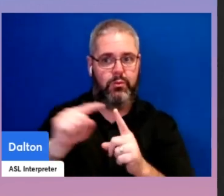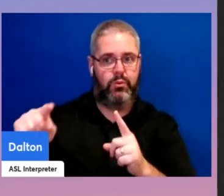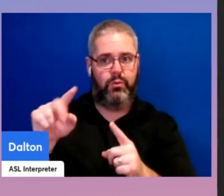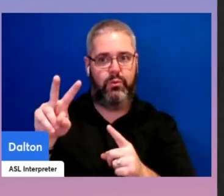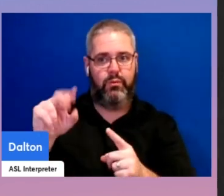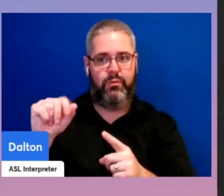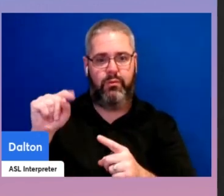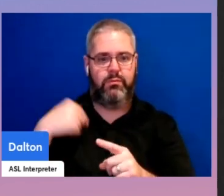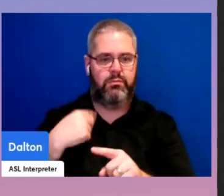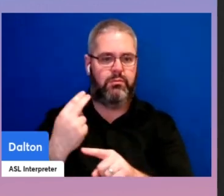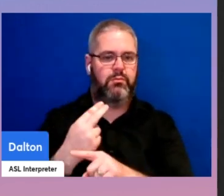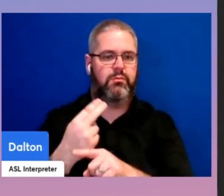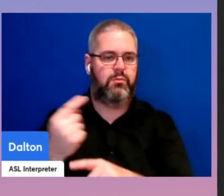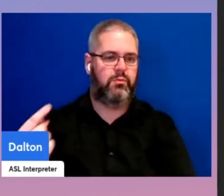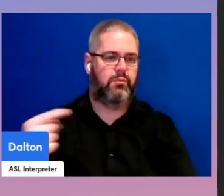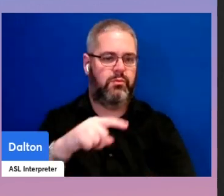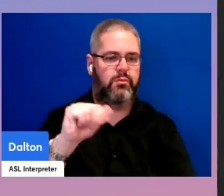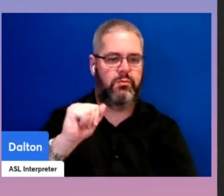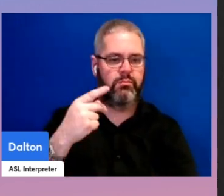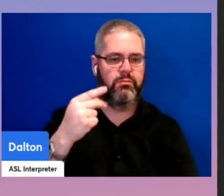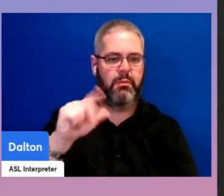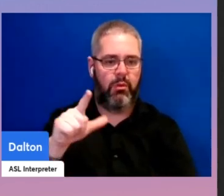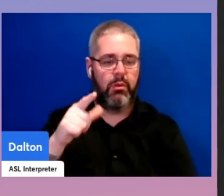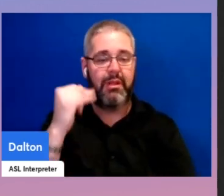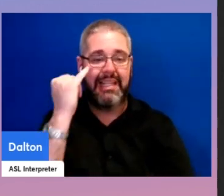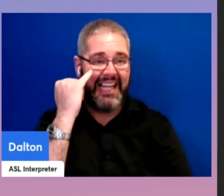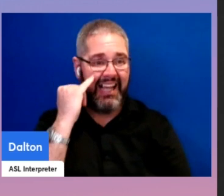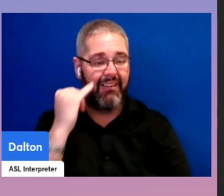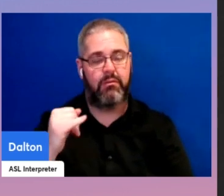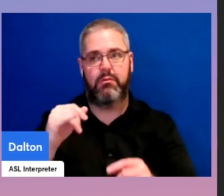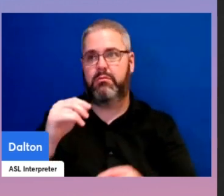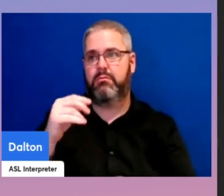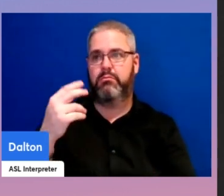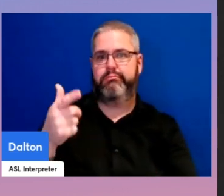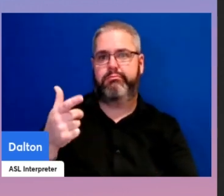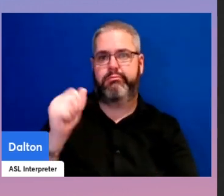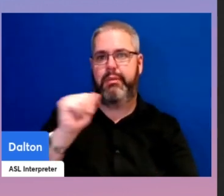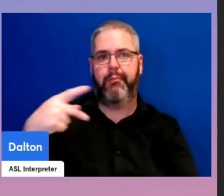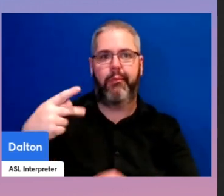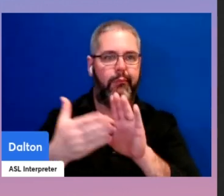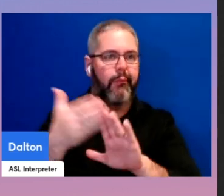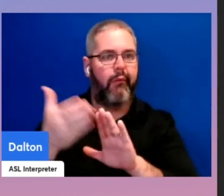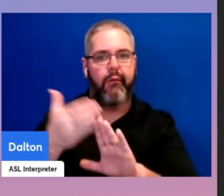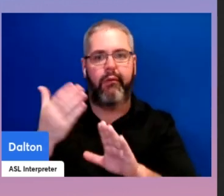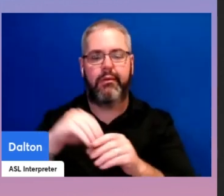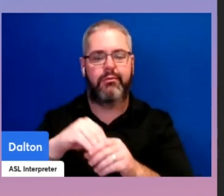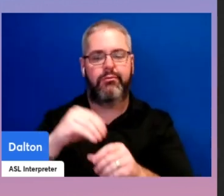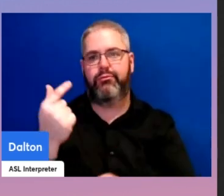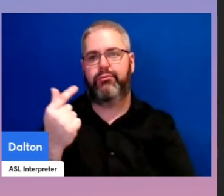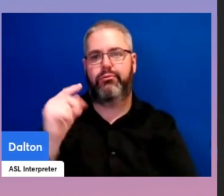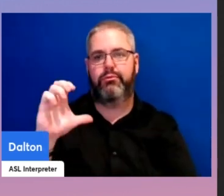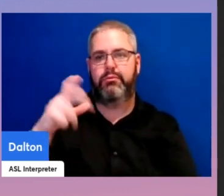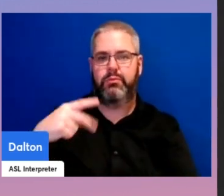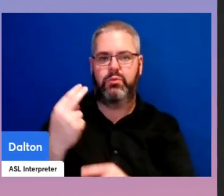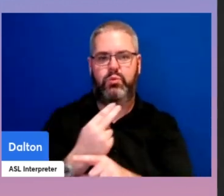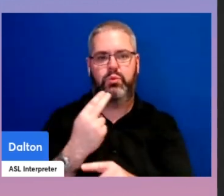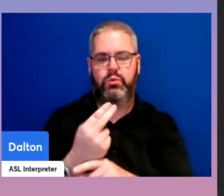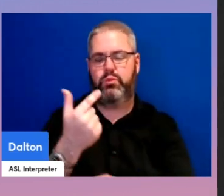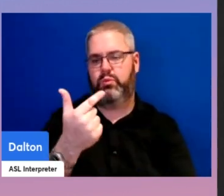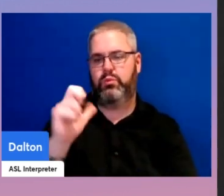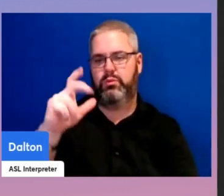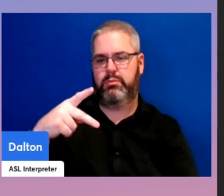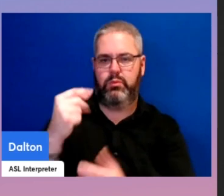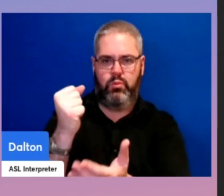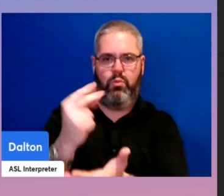But it would be very common if an application was running in something in GCP to actually just use the GCP auth method.